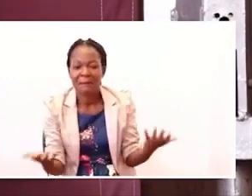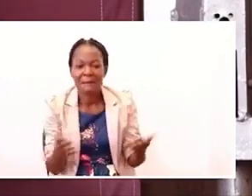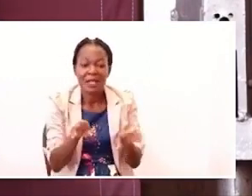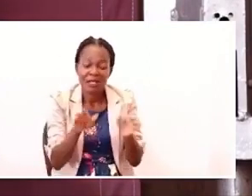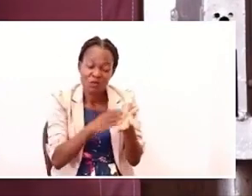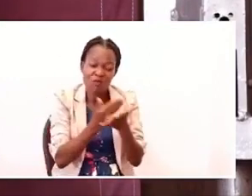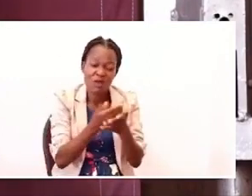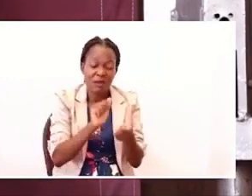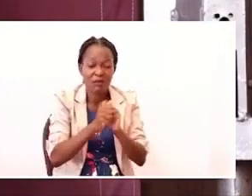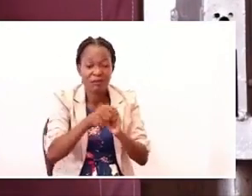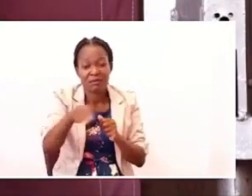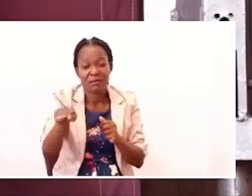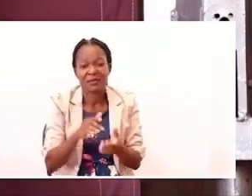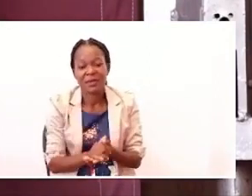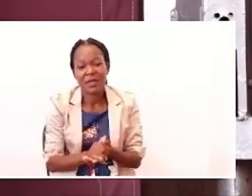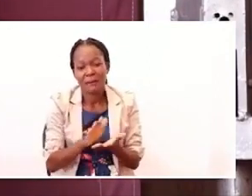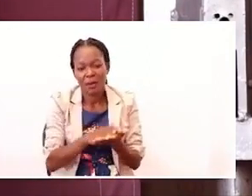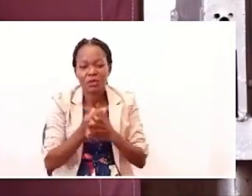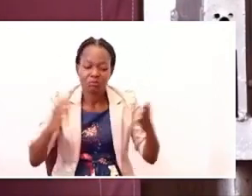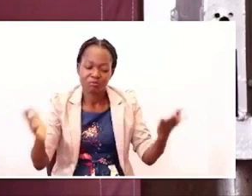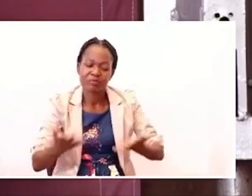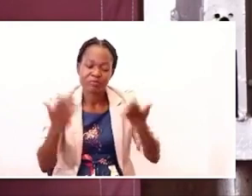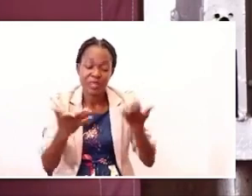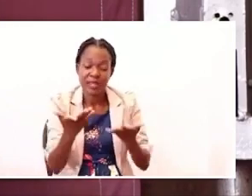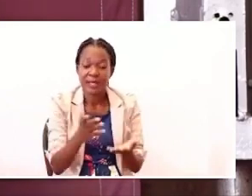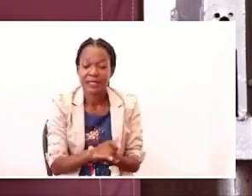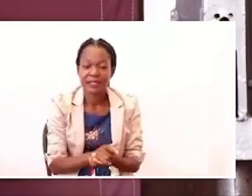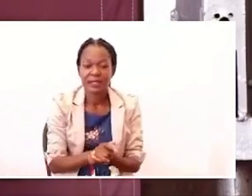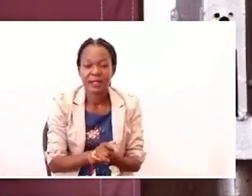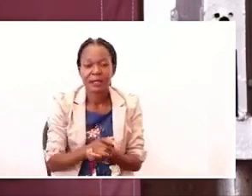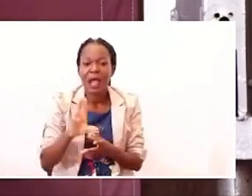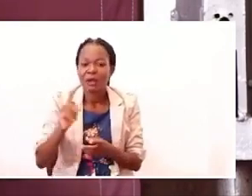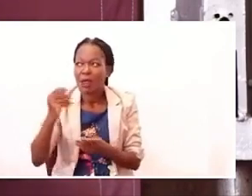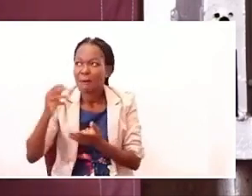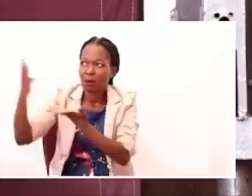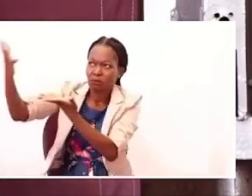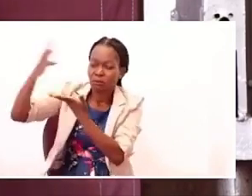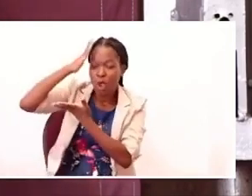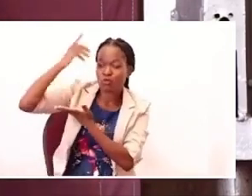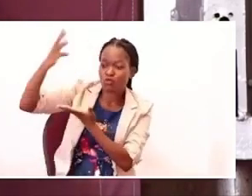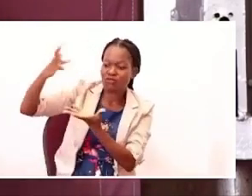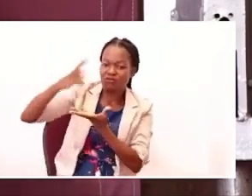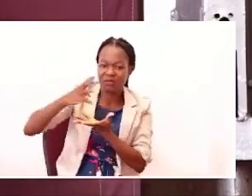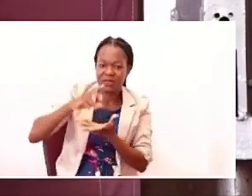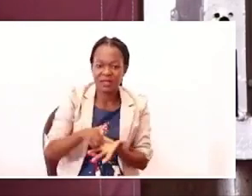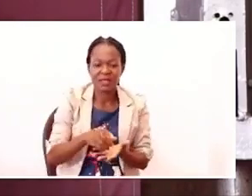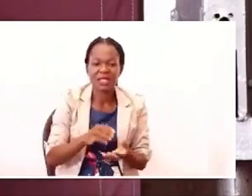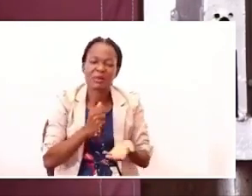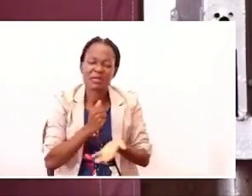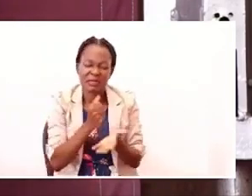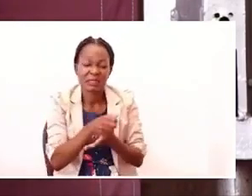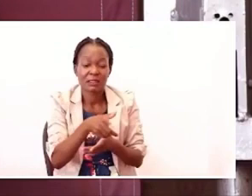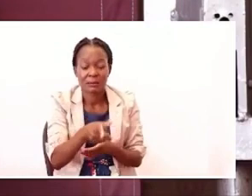Instead, because it is encouraging foreign direct investment, it is also